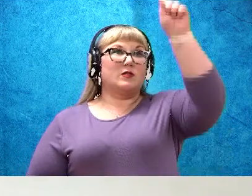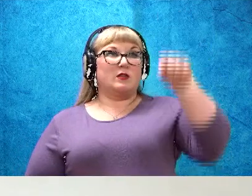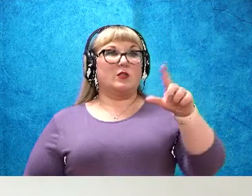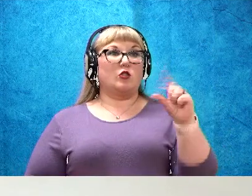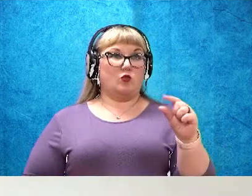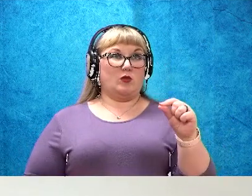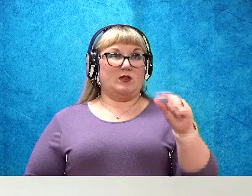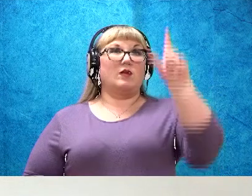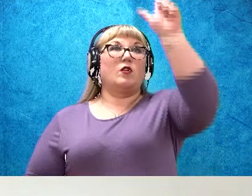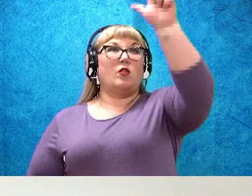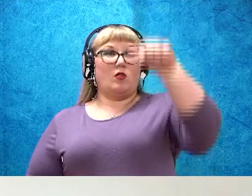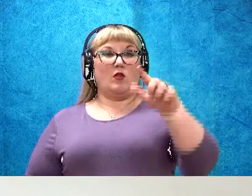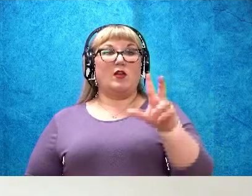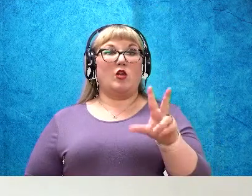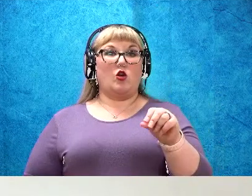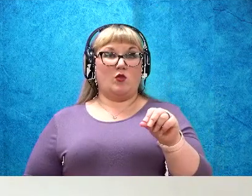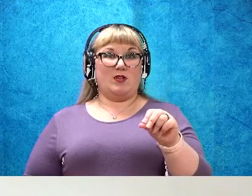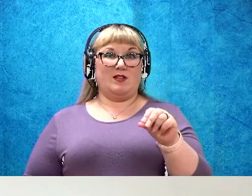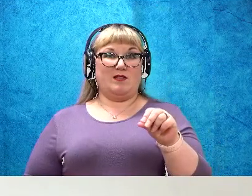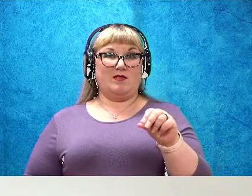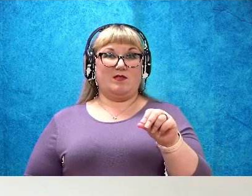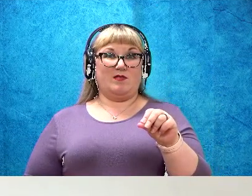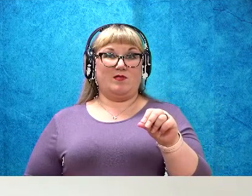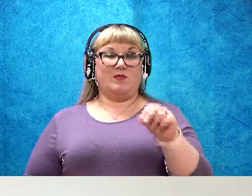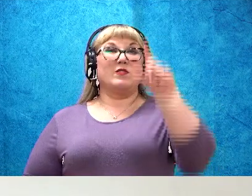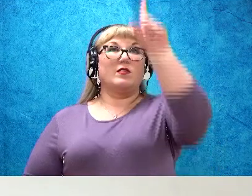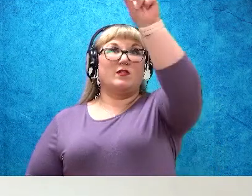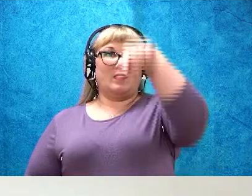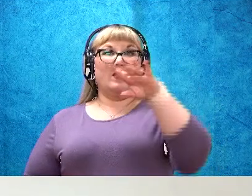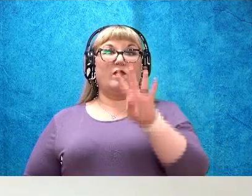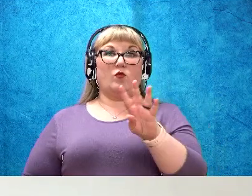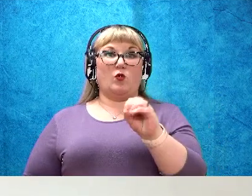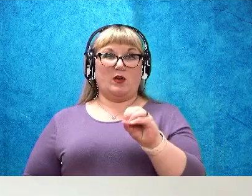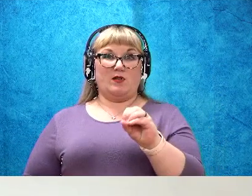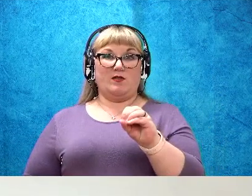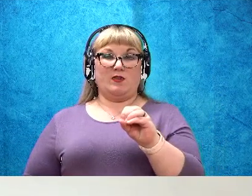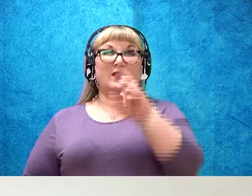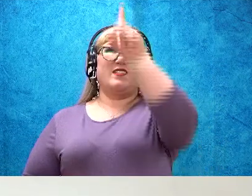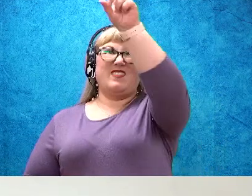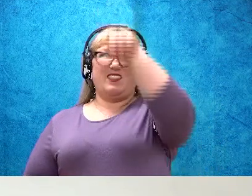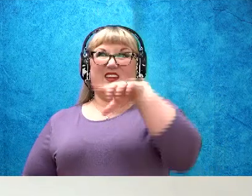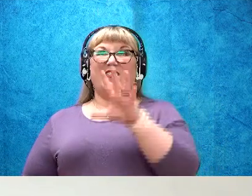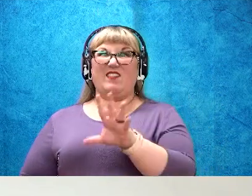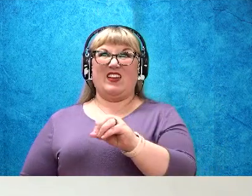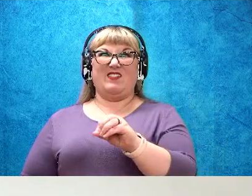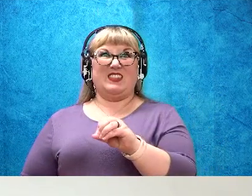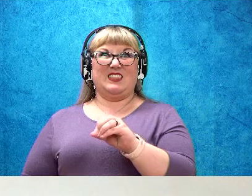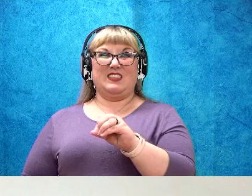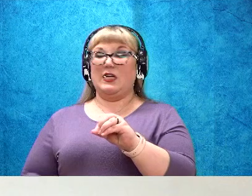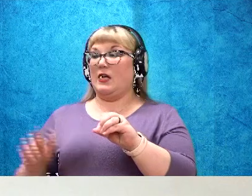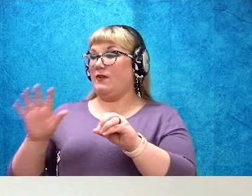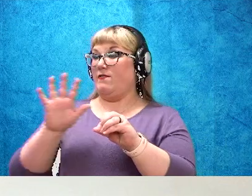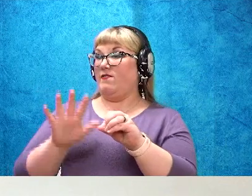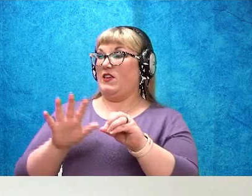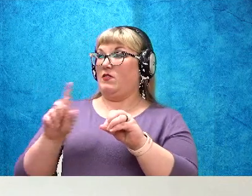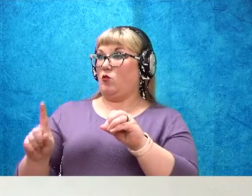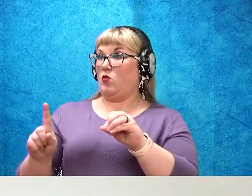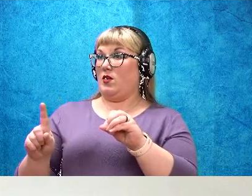20, 30, 40, 50,